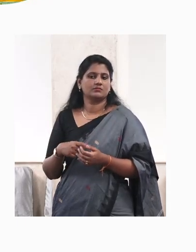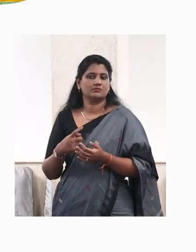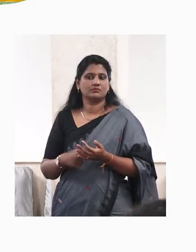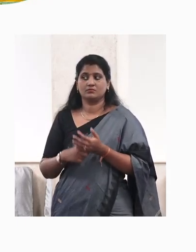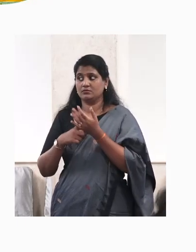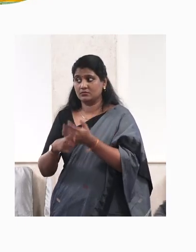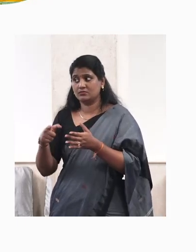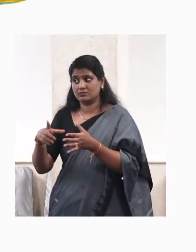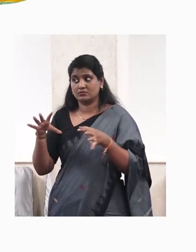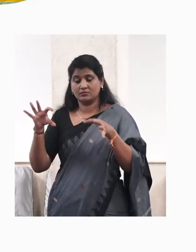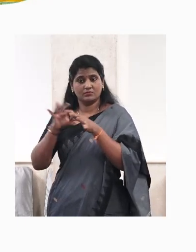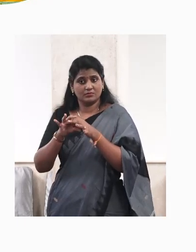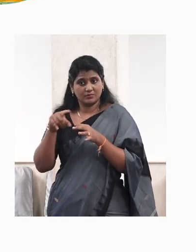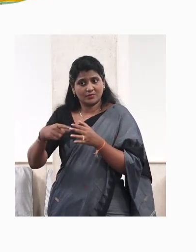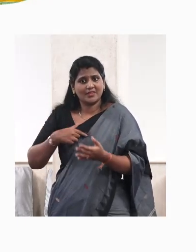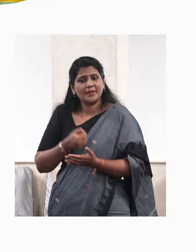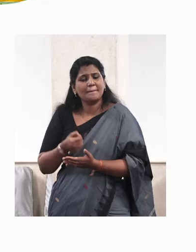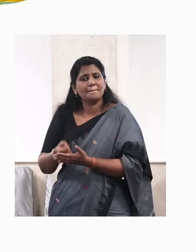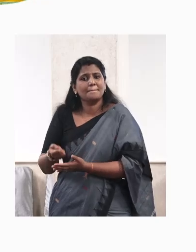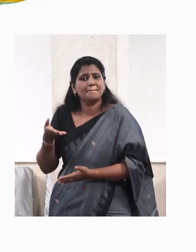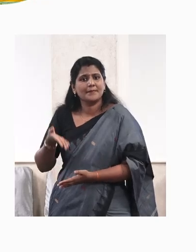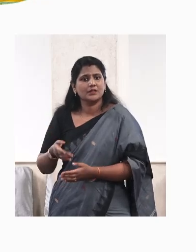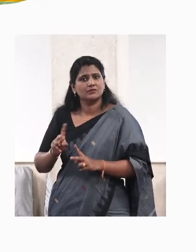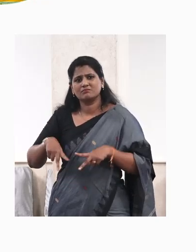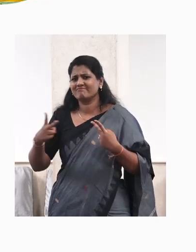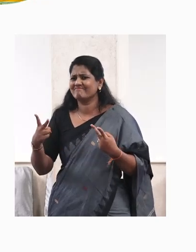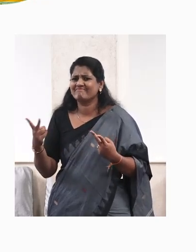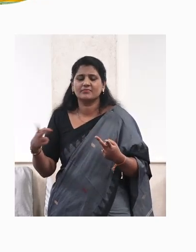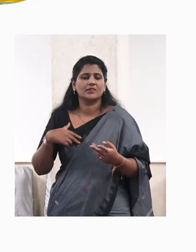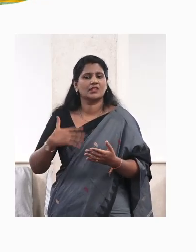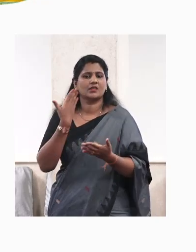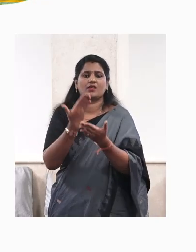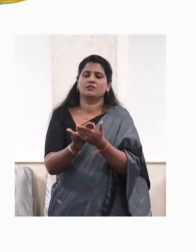this morning, is fundamental in any kind of approach,